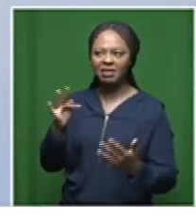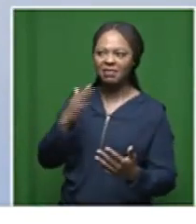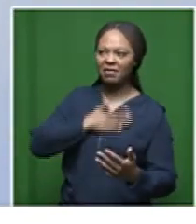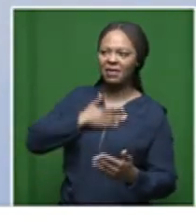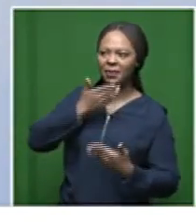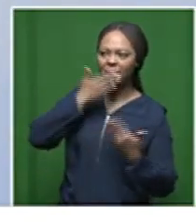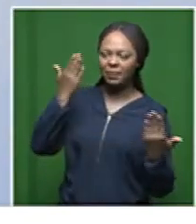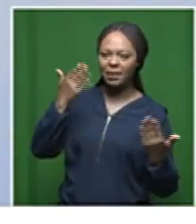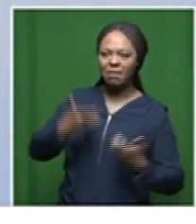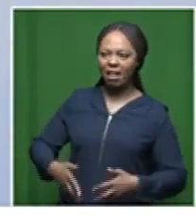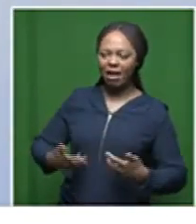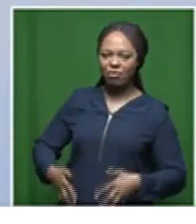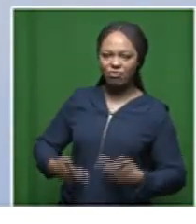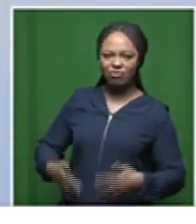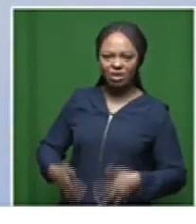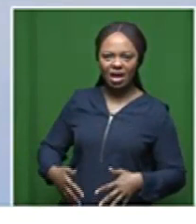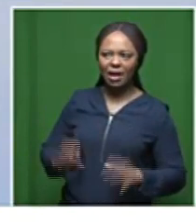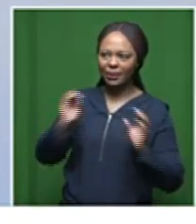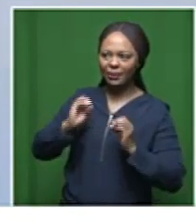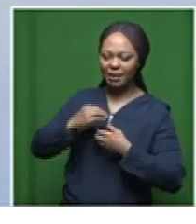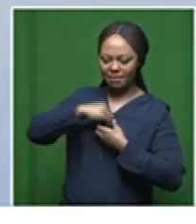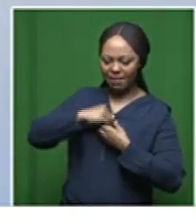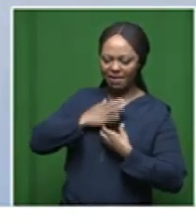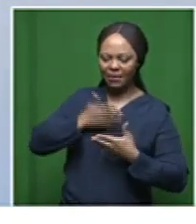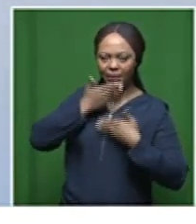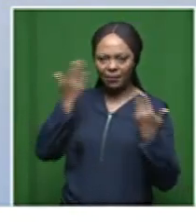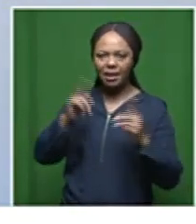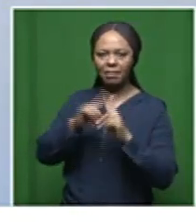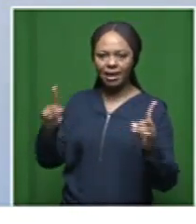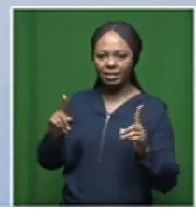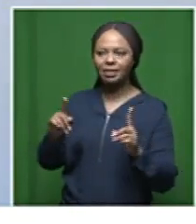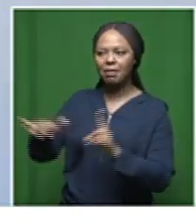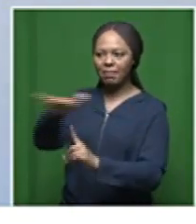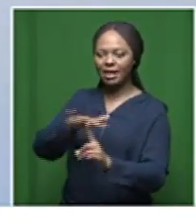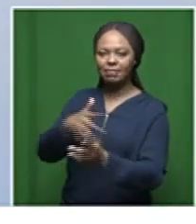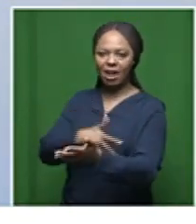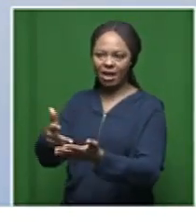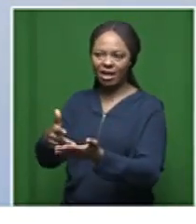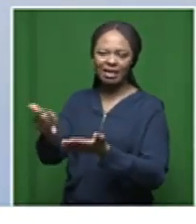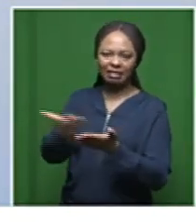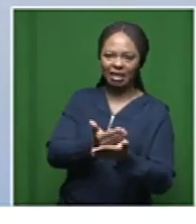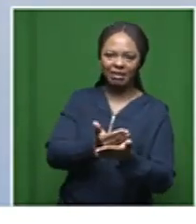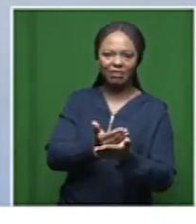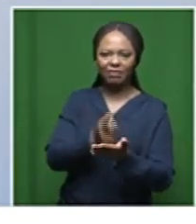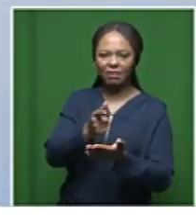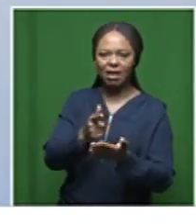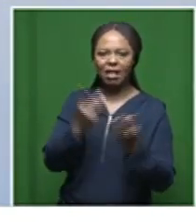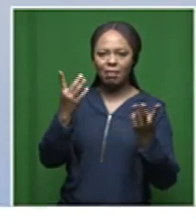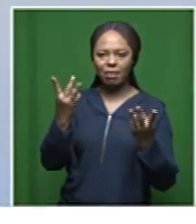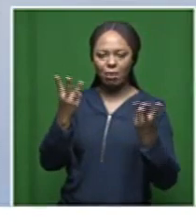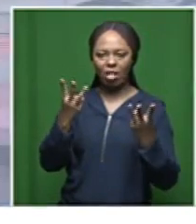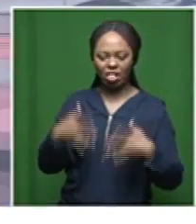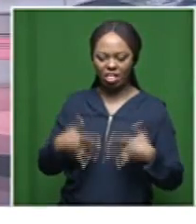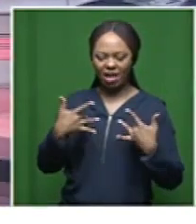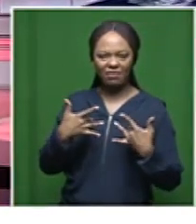of a malaria. So the questions in a nutshell are health questions as well as lifestyle questions. Now, earlier on, you